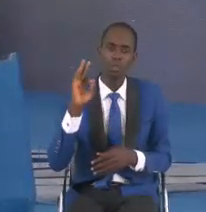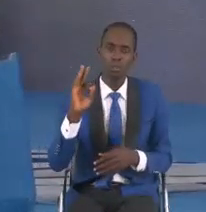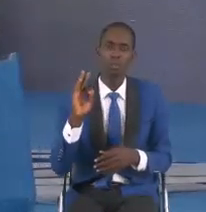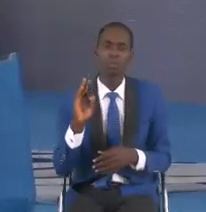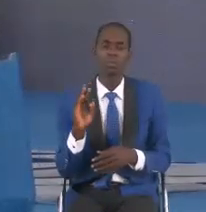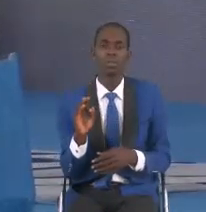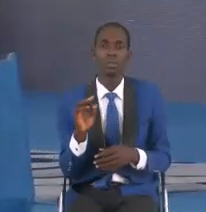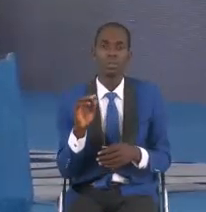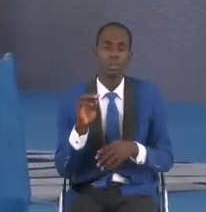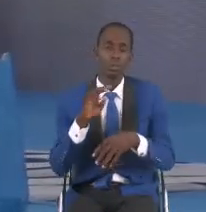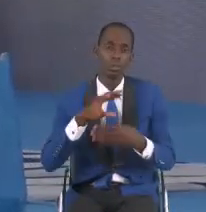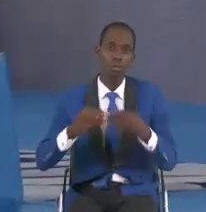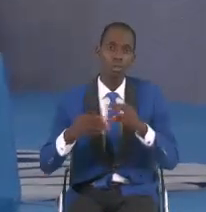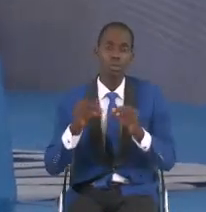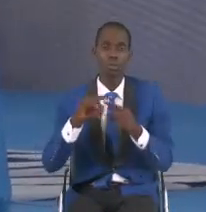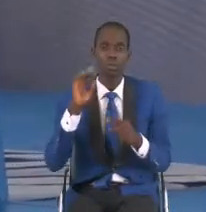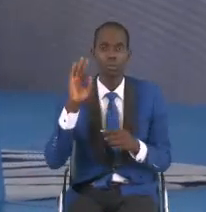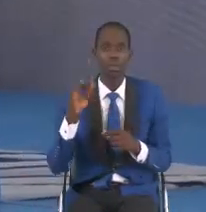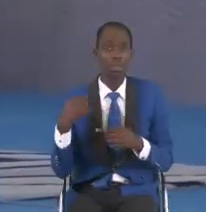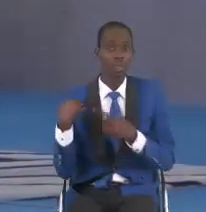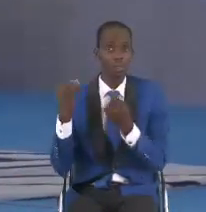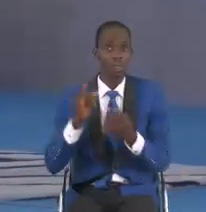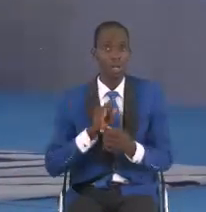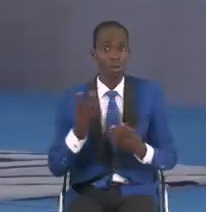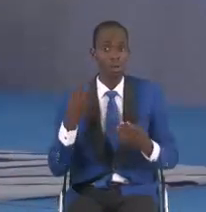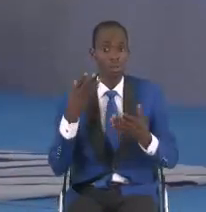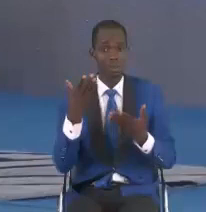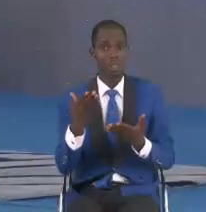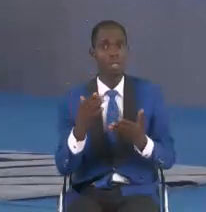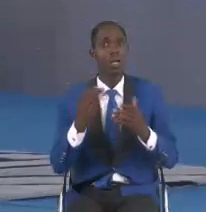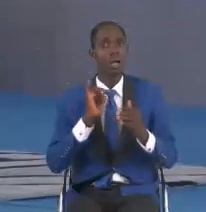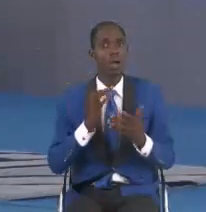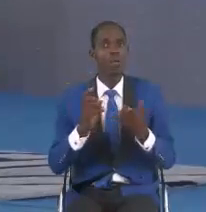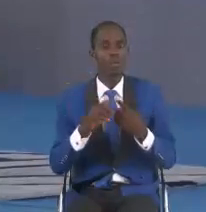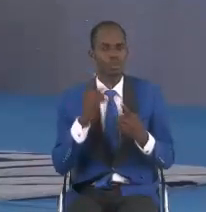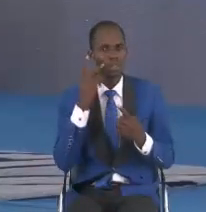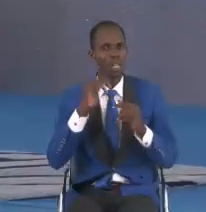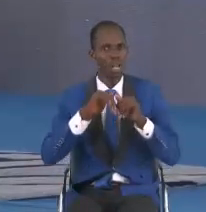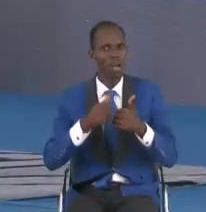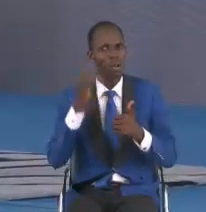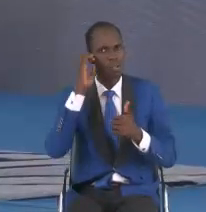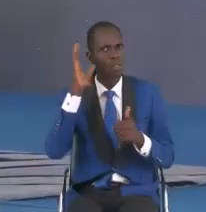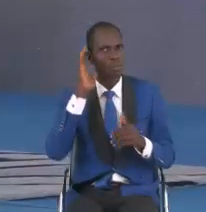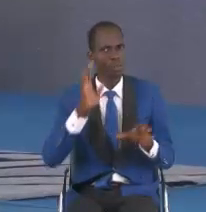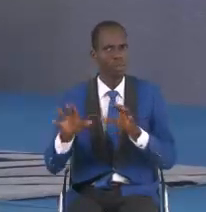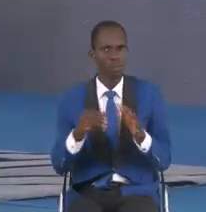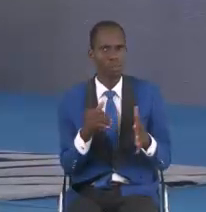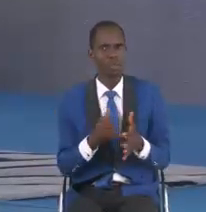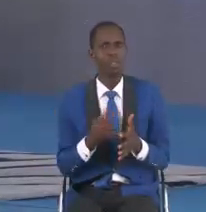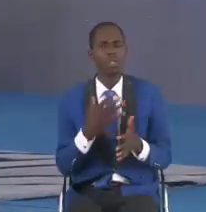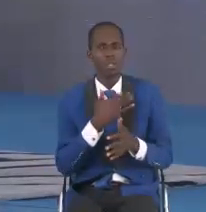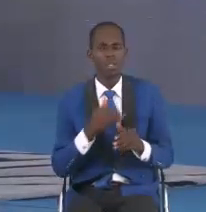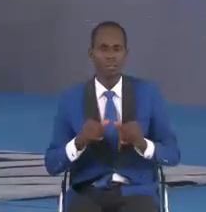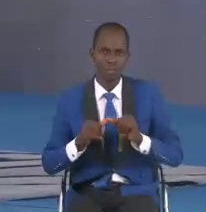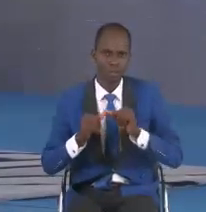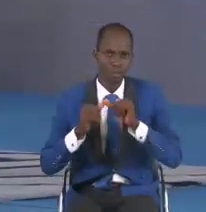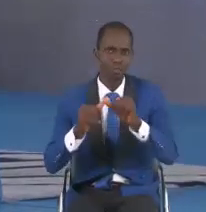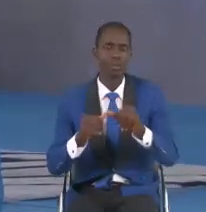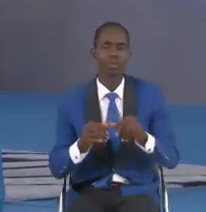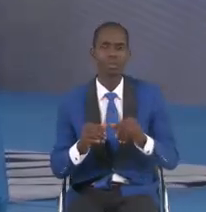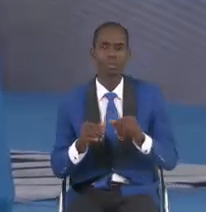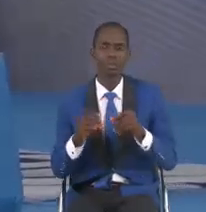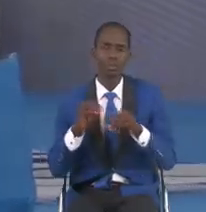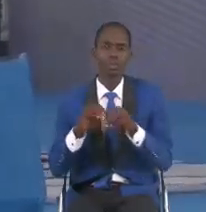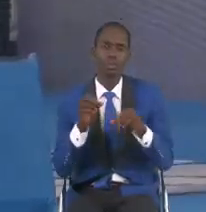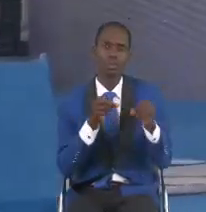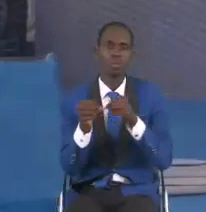now, I wanted to see how he would do it and still continue the fight.